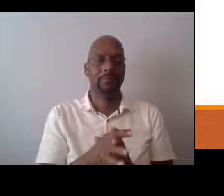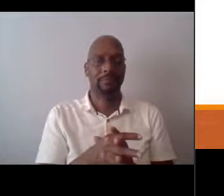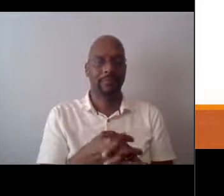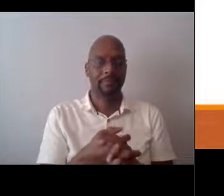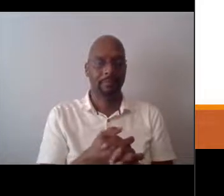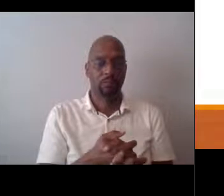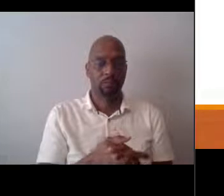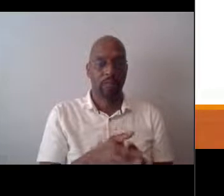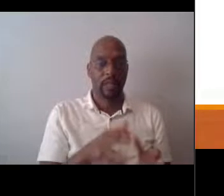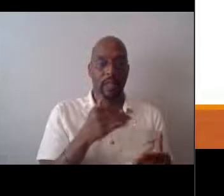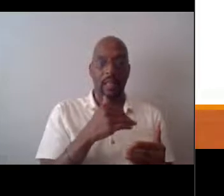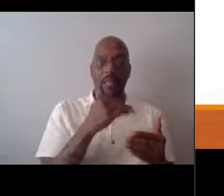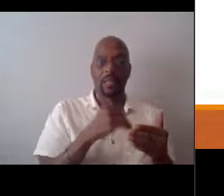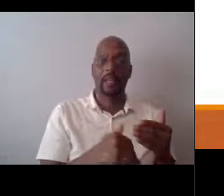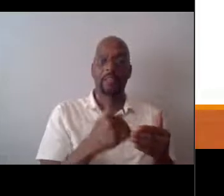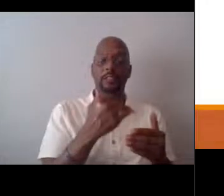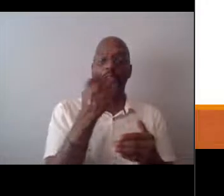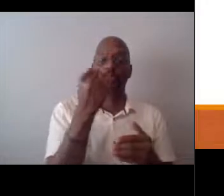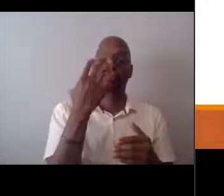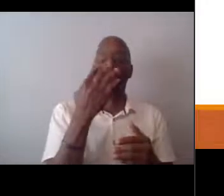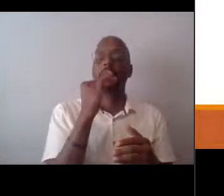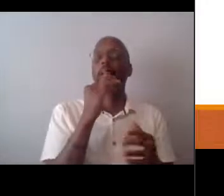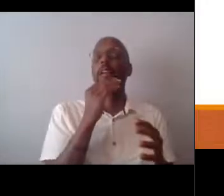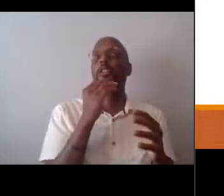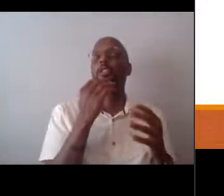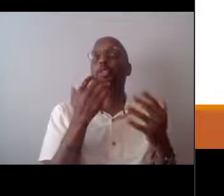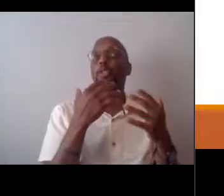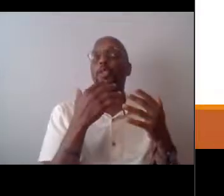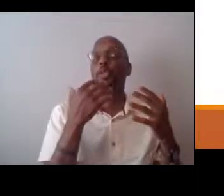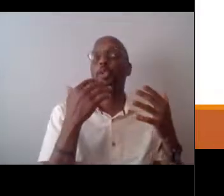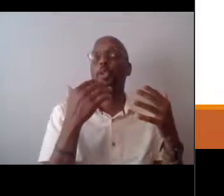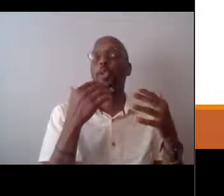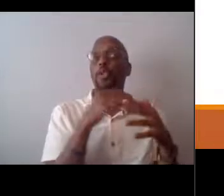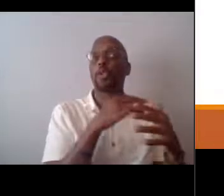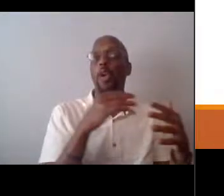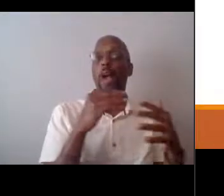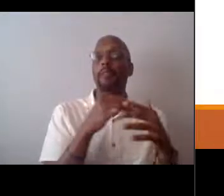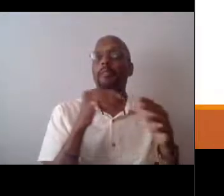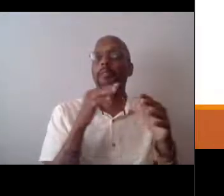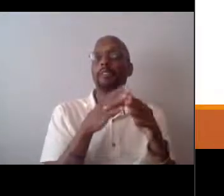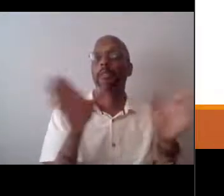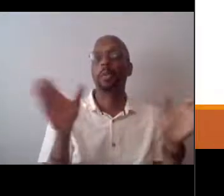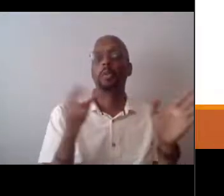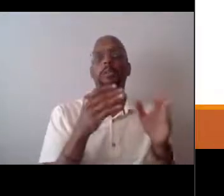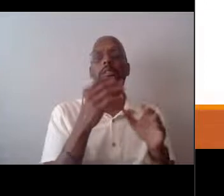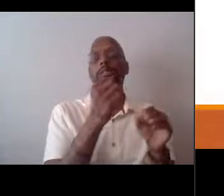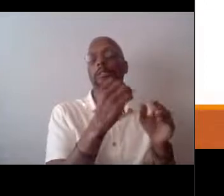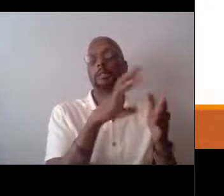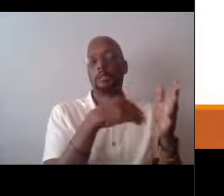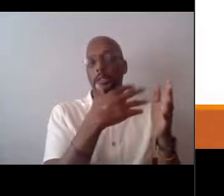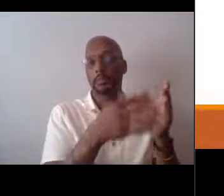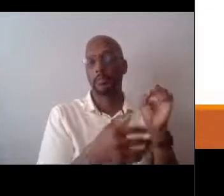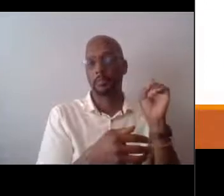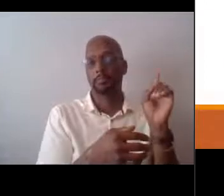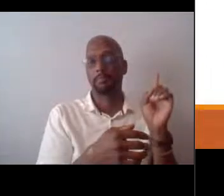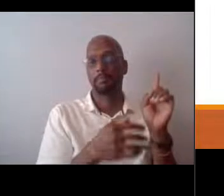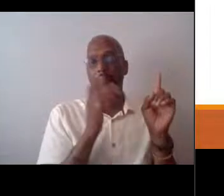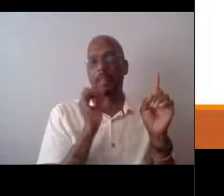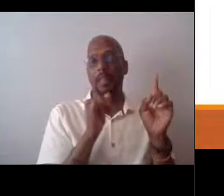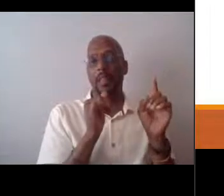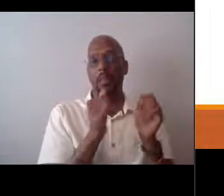The next screen that we have is the traffic exposure screen. So this is the demographic overlay combined